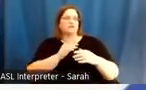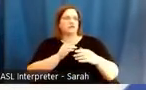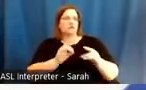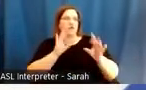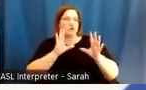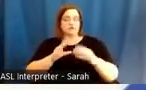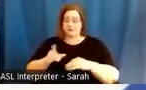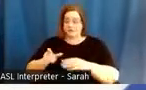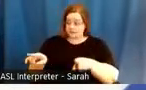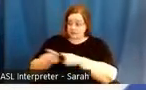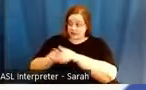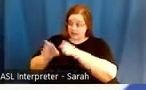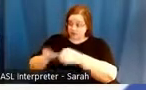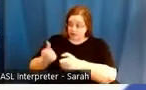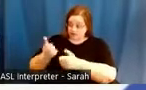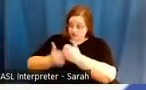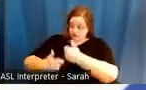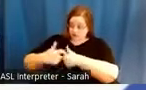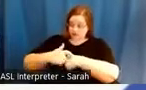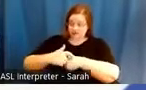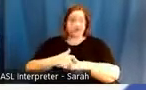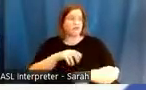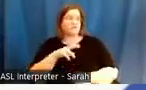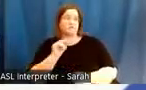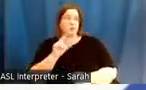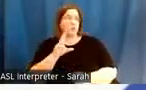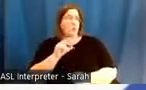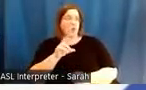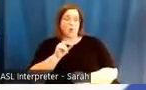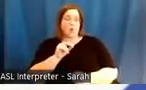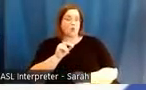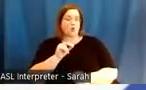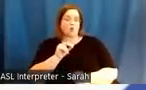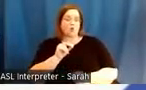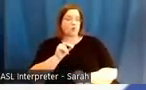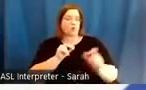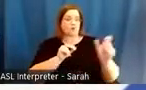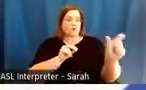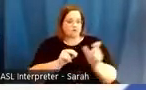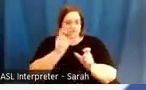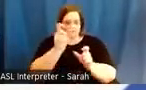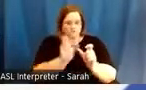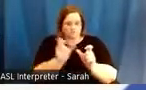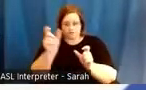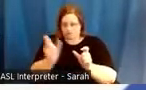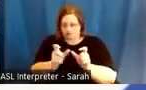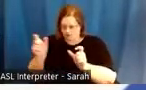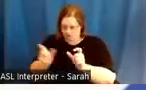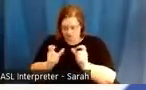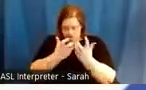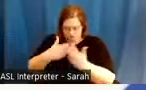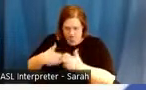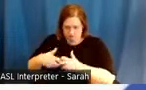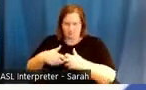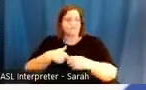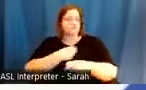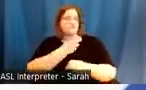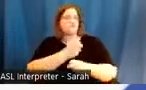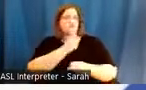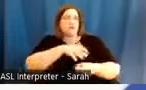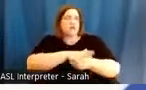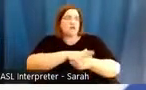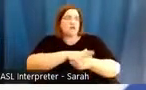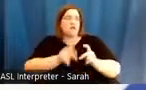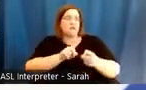every time? Nope. They have to piece a lot of things together, and it's very difficult because there's not enough people to